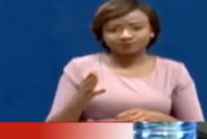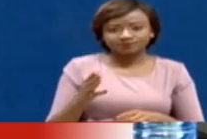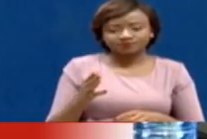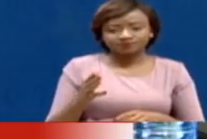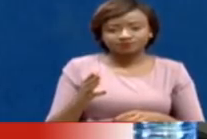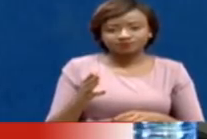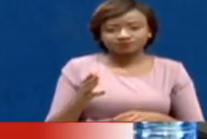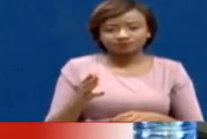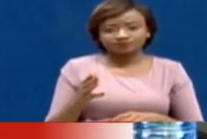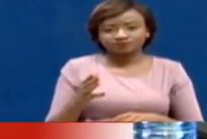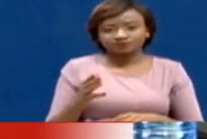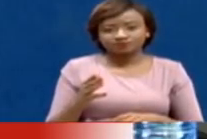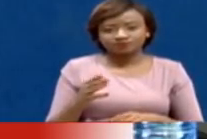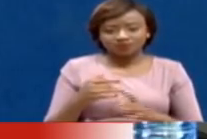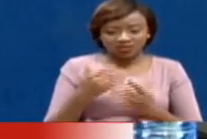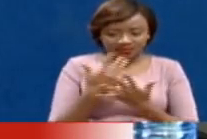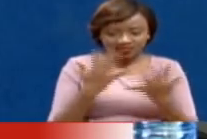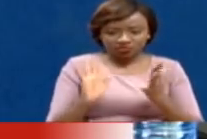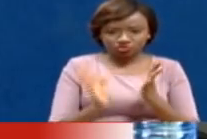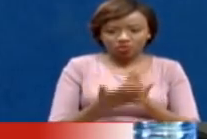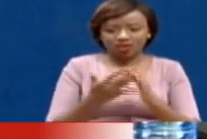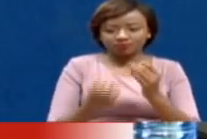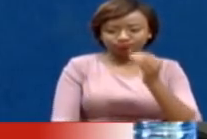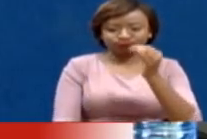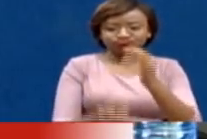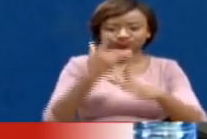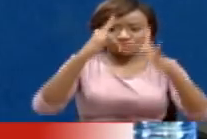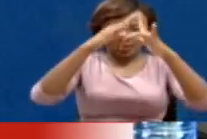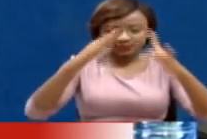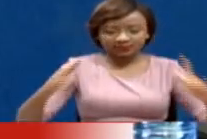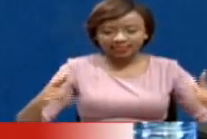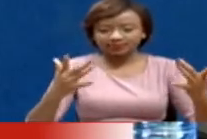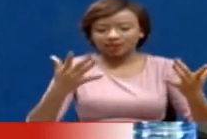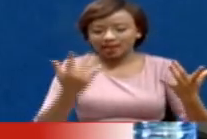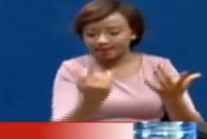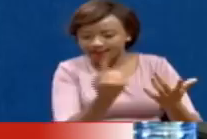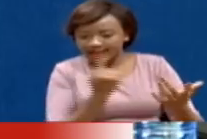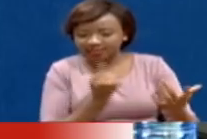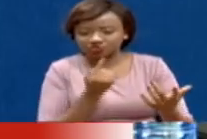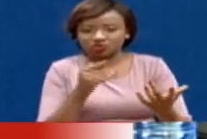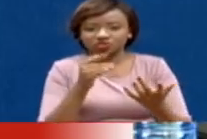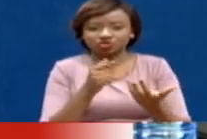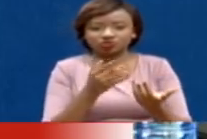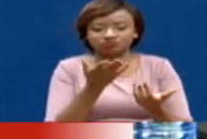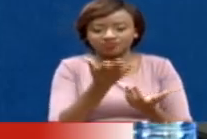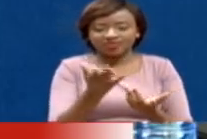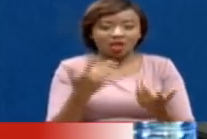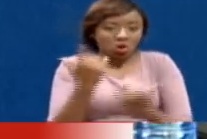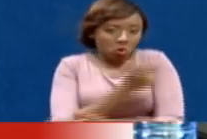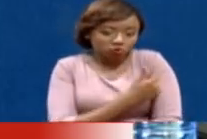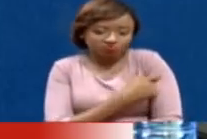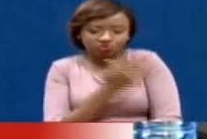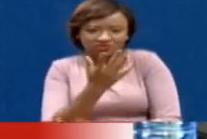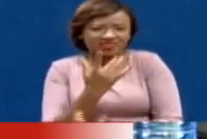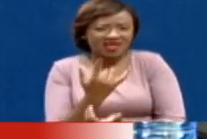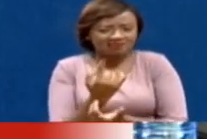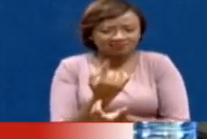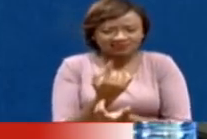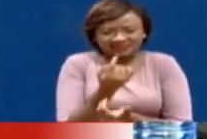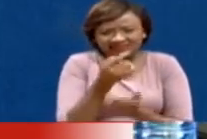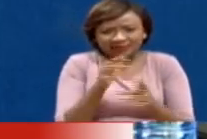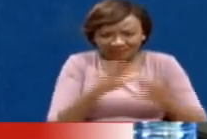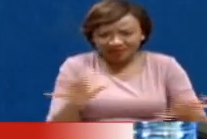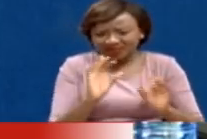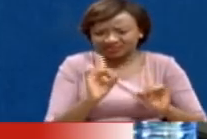very basic tentage material to be able to put up even a temporary isolation facility, a temporary hospital that can be able to take